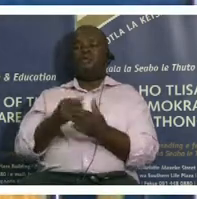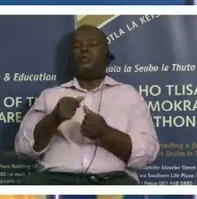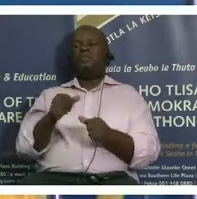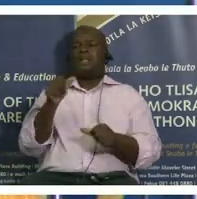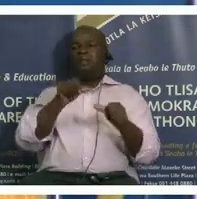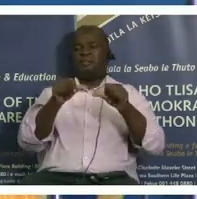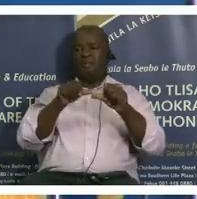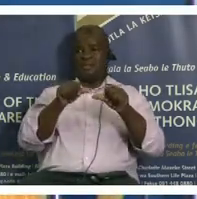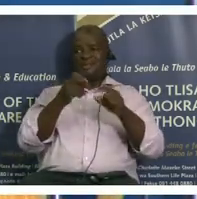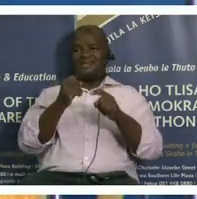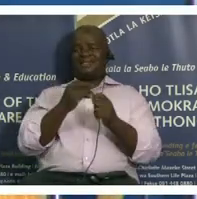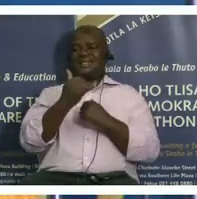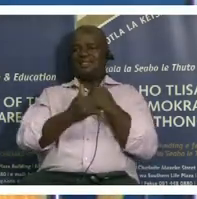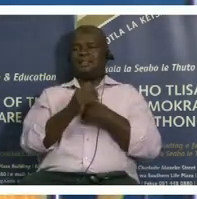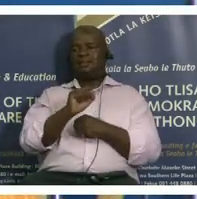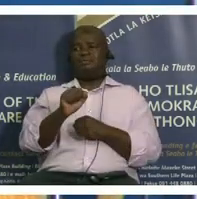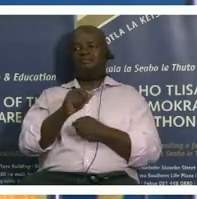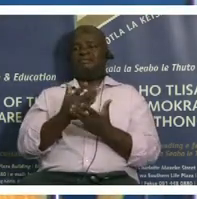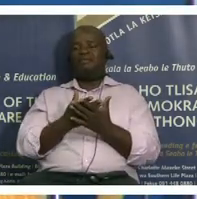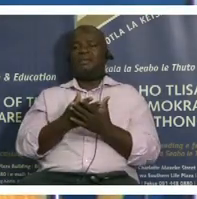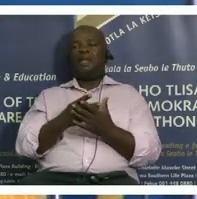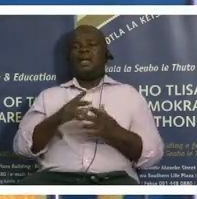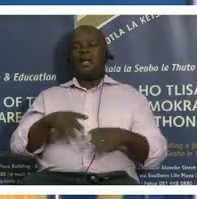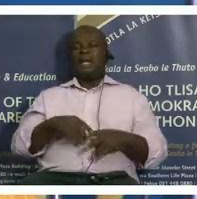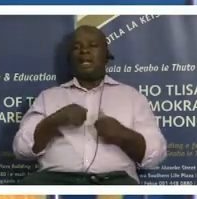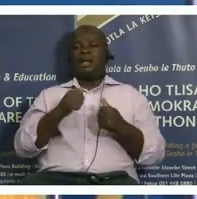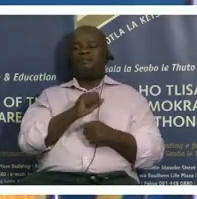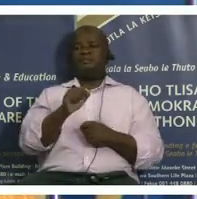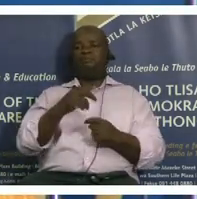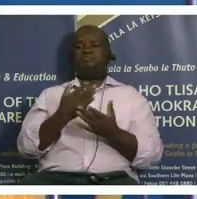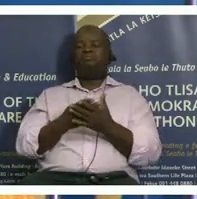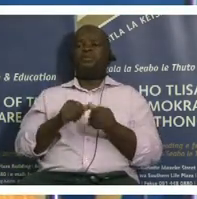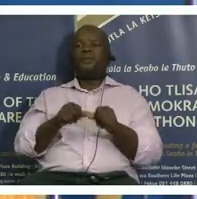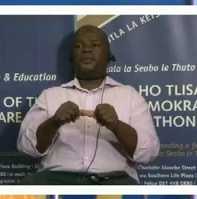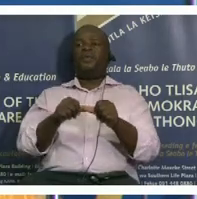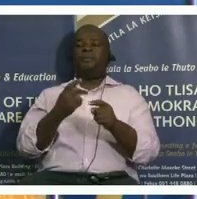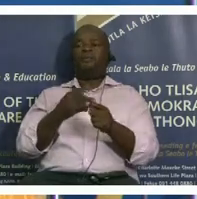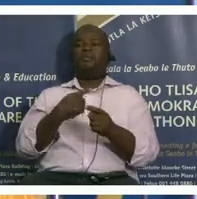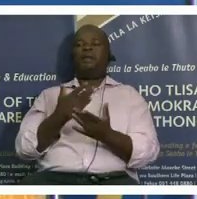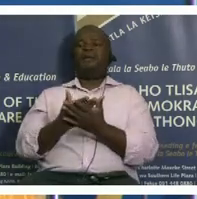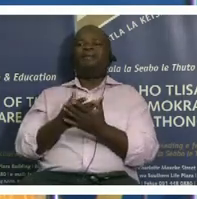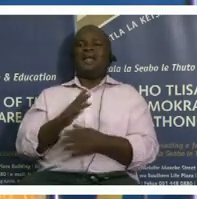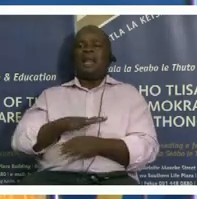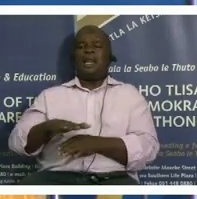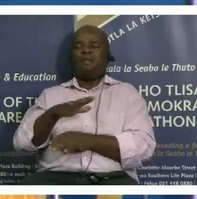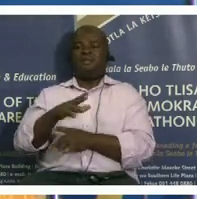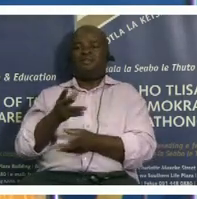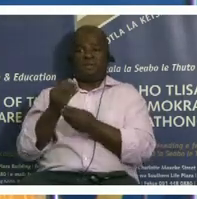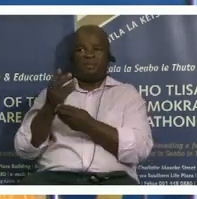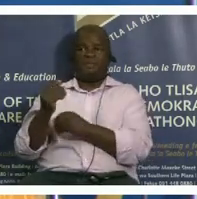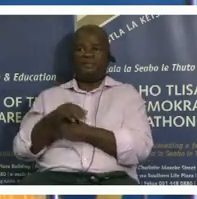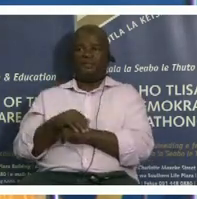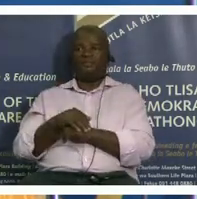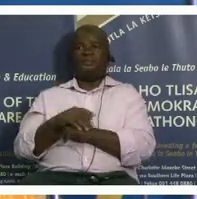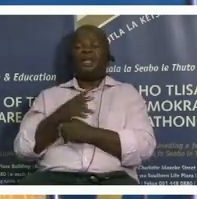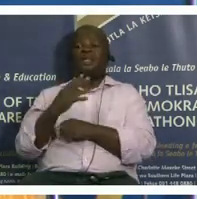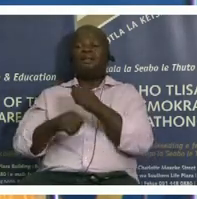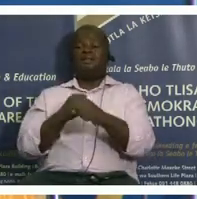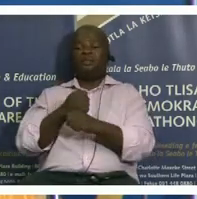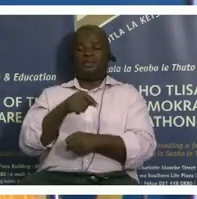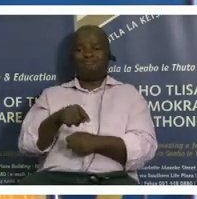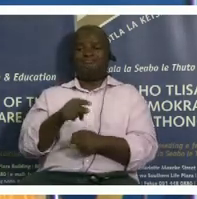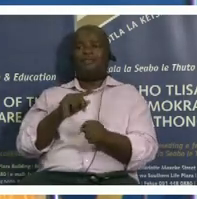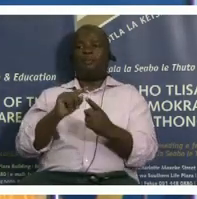dignity, sustainable livelihood, and security of tenure. Our main priorities for the year include the